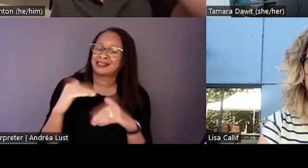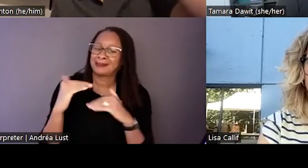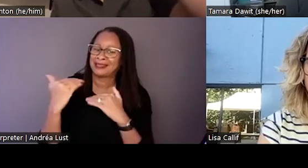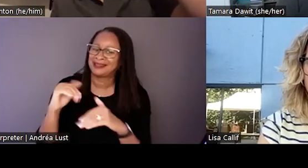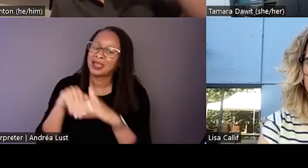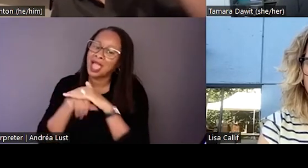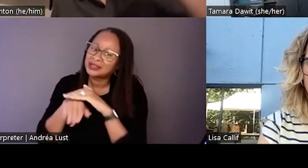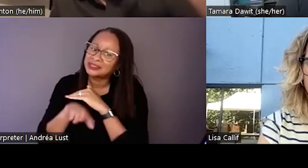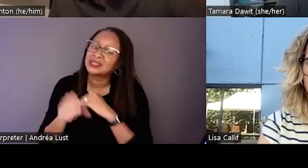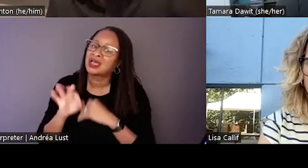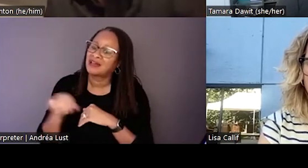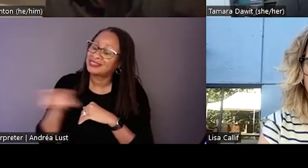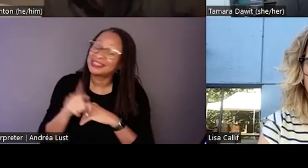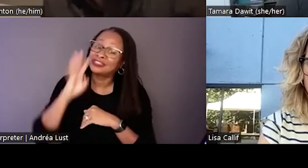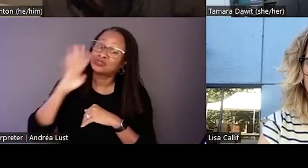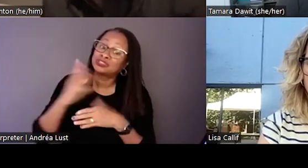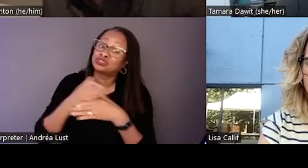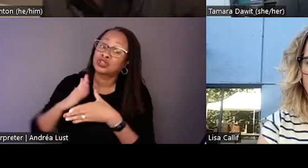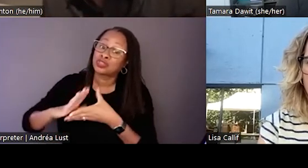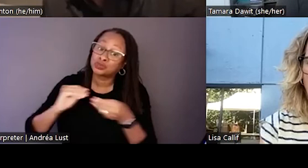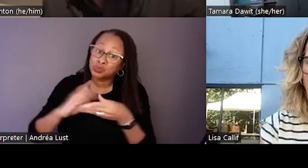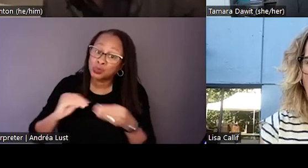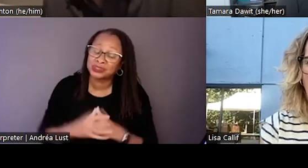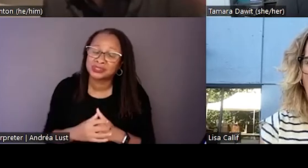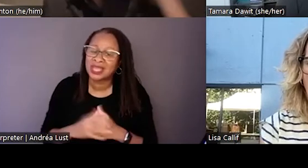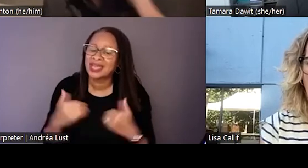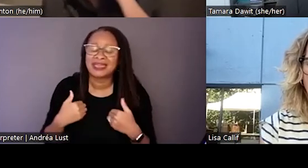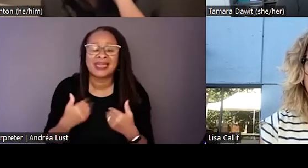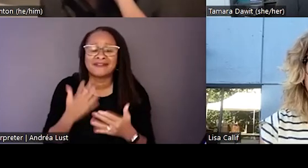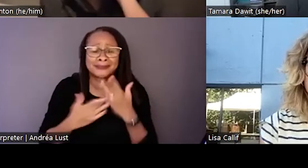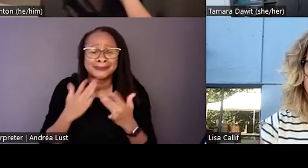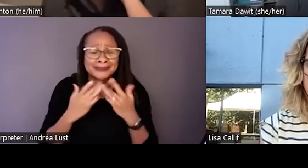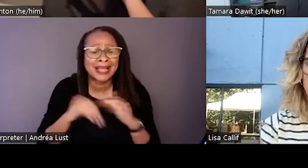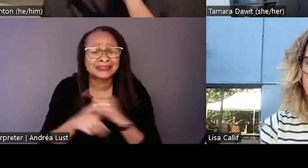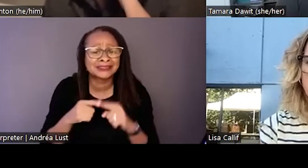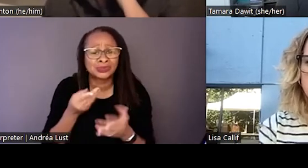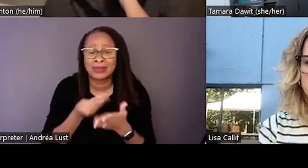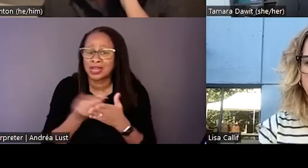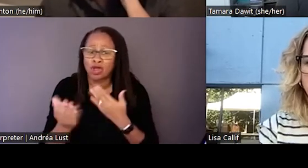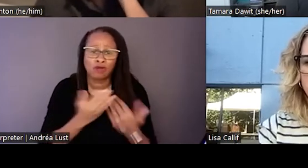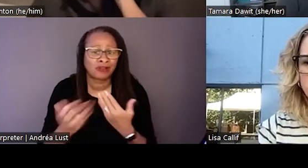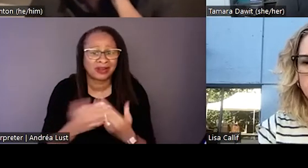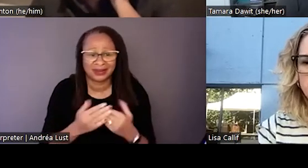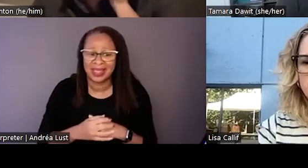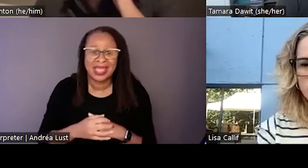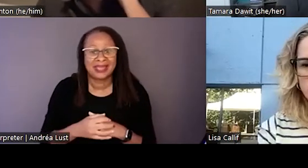access of these creators to tell their stories, and they have so little access to money, never mind money that's